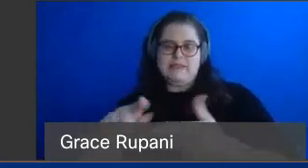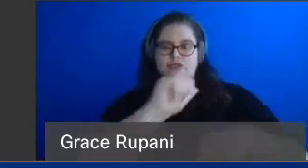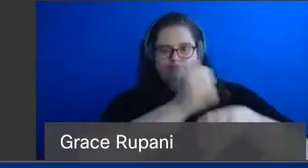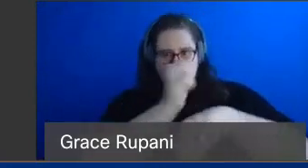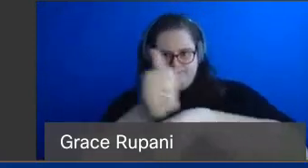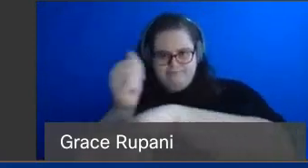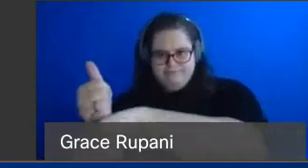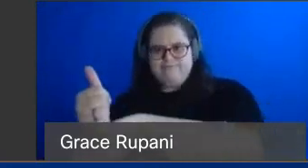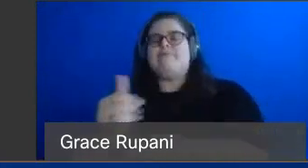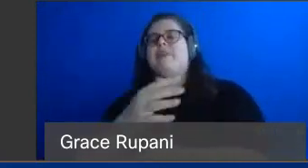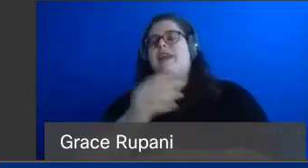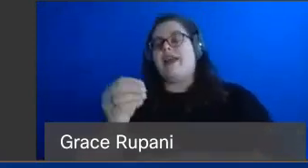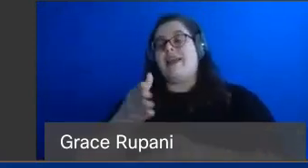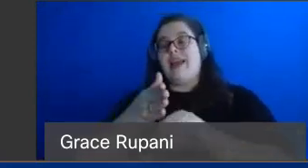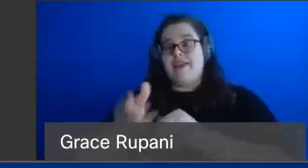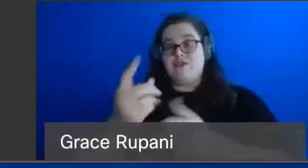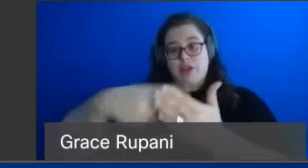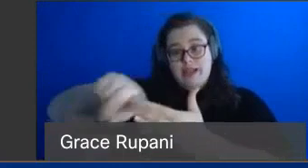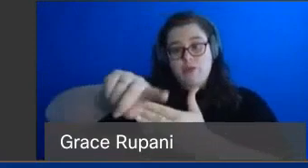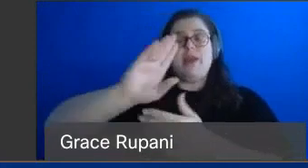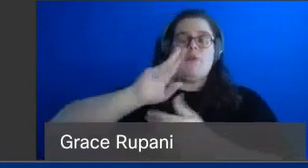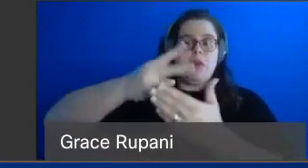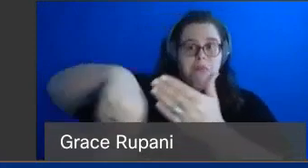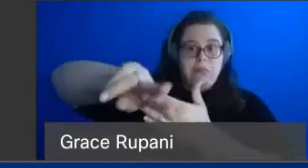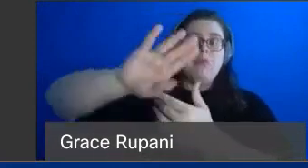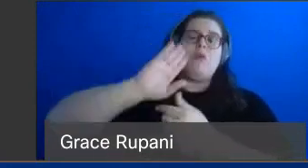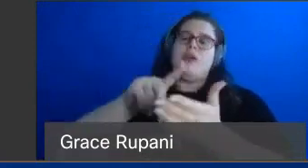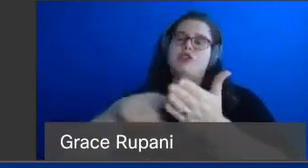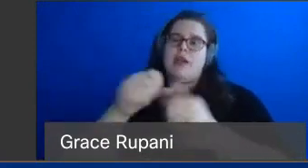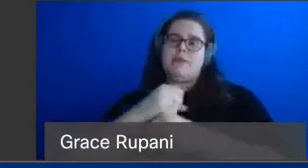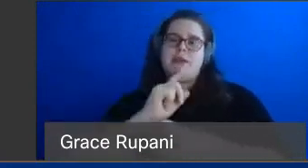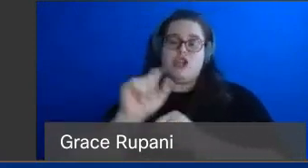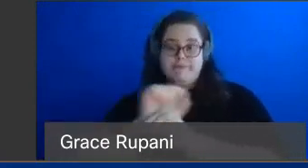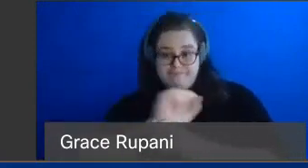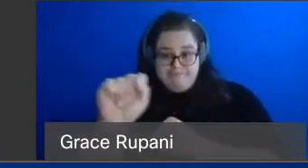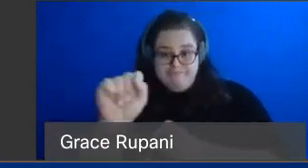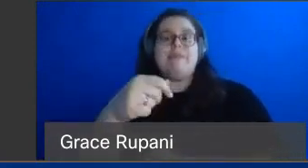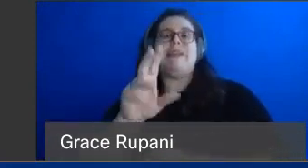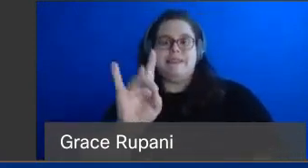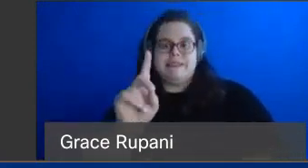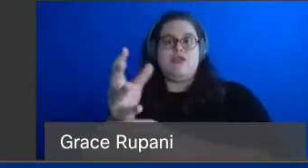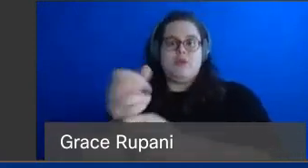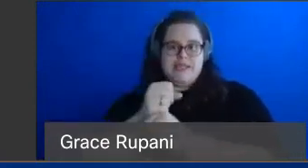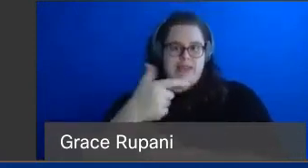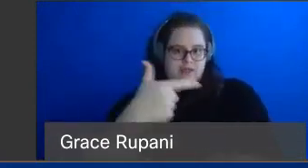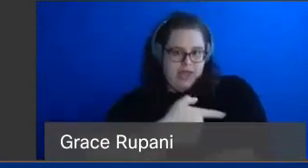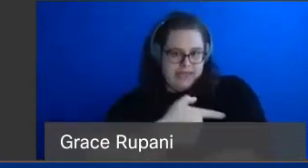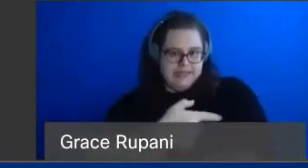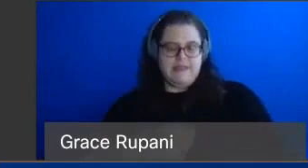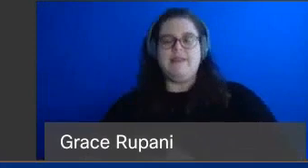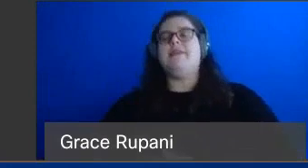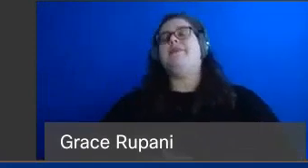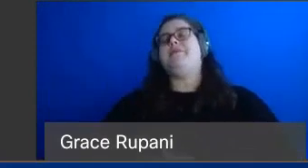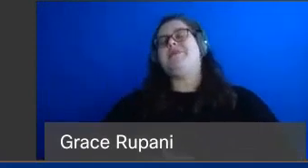vaccinated, and then also following up with the other folks who chose not to at this time, just so that we